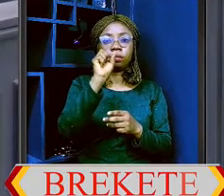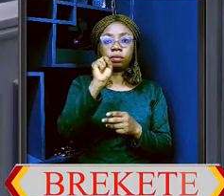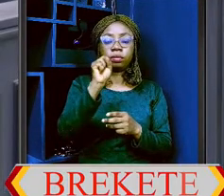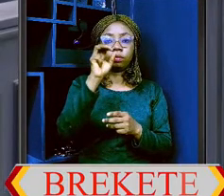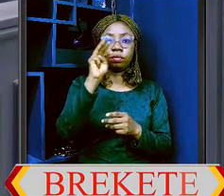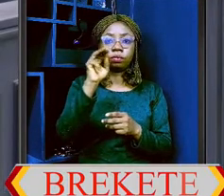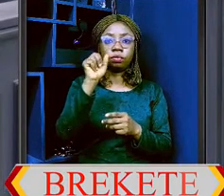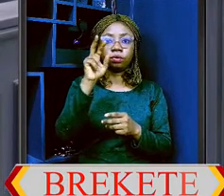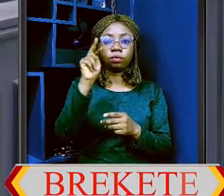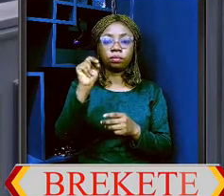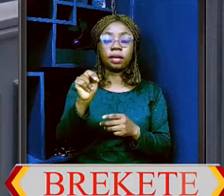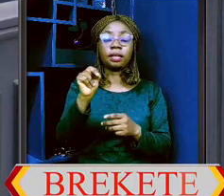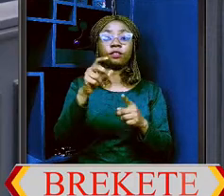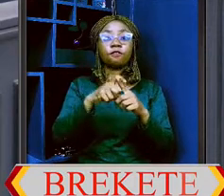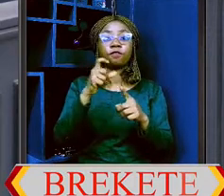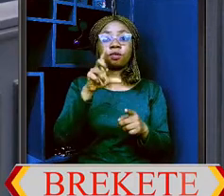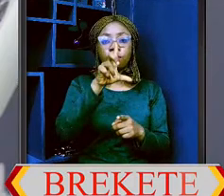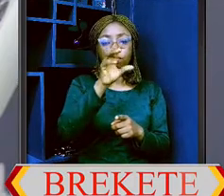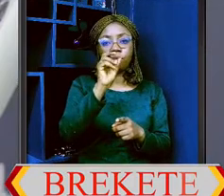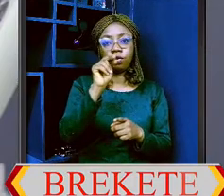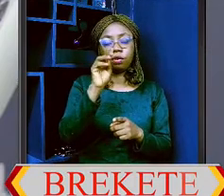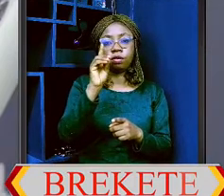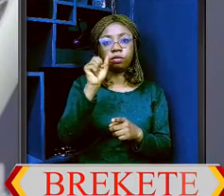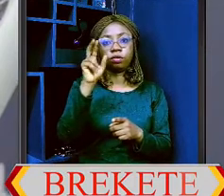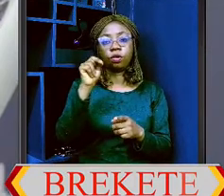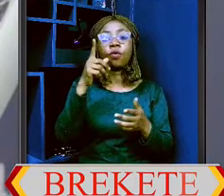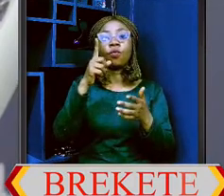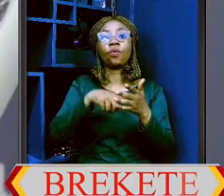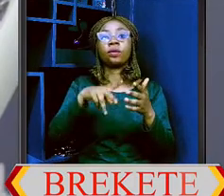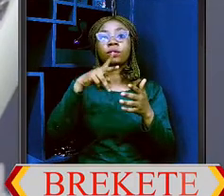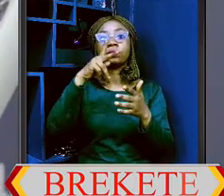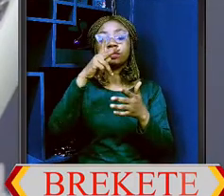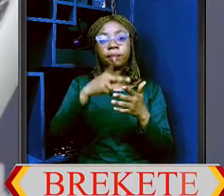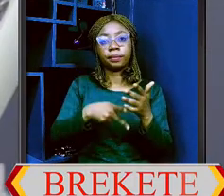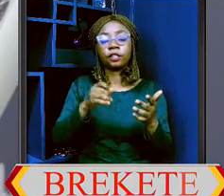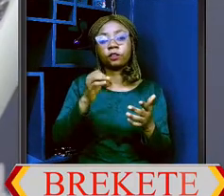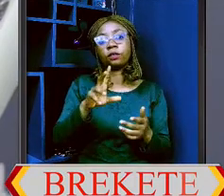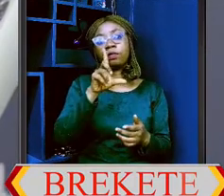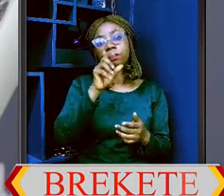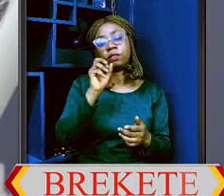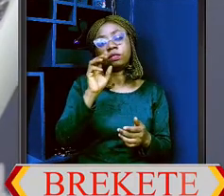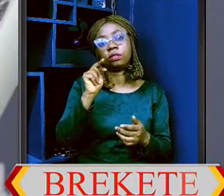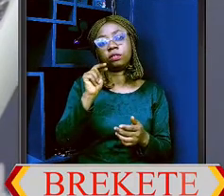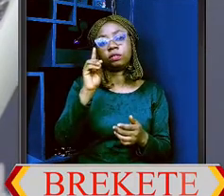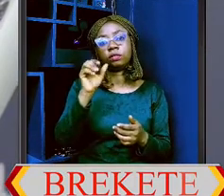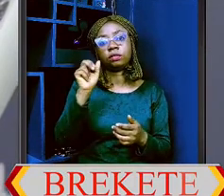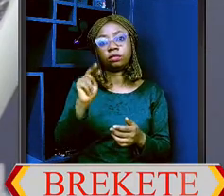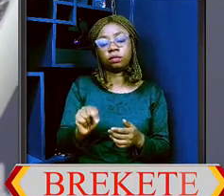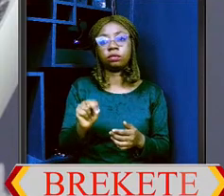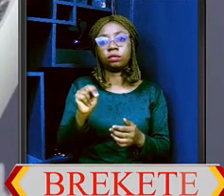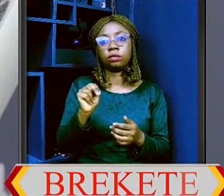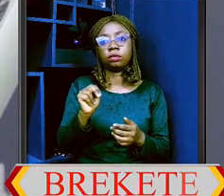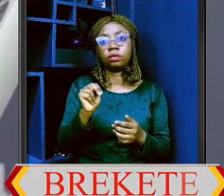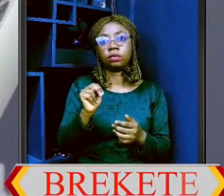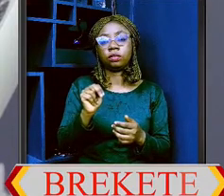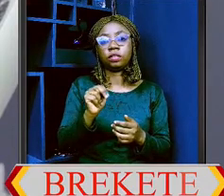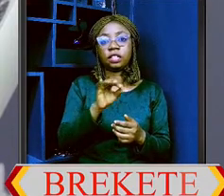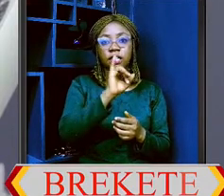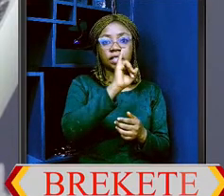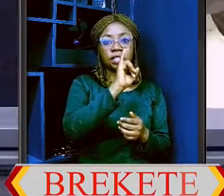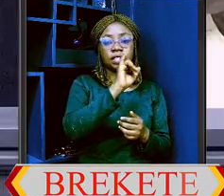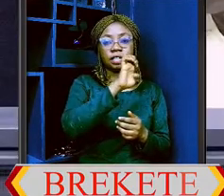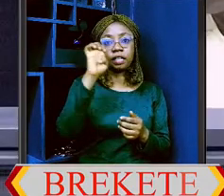calling from London Omar Usman from London what part of London sir for East East